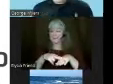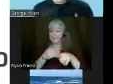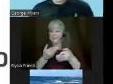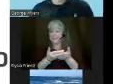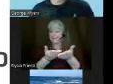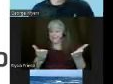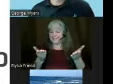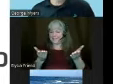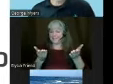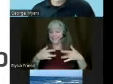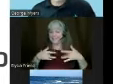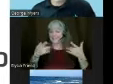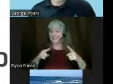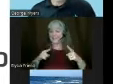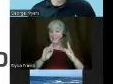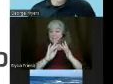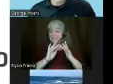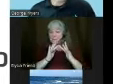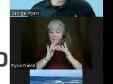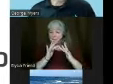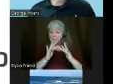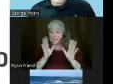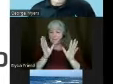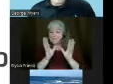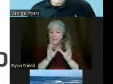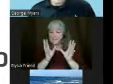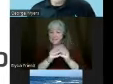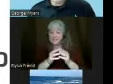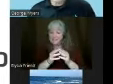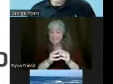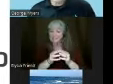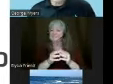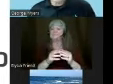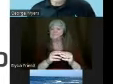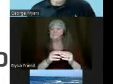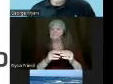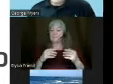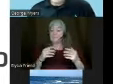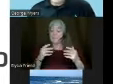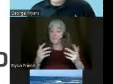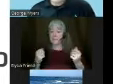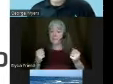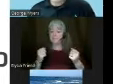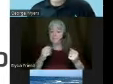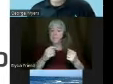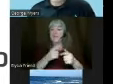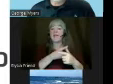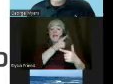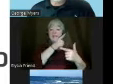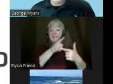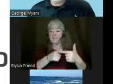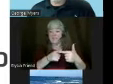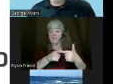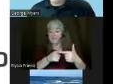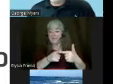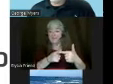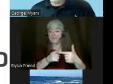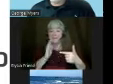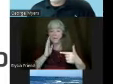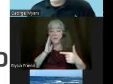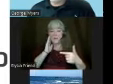doing right now. This is a virtual meeting. And then we are going to